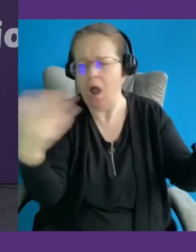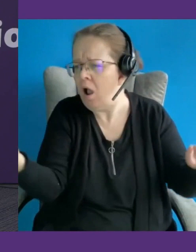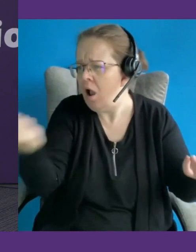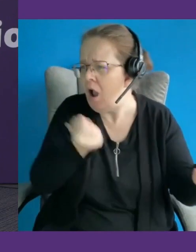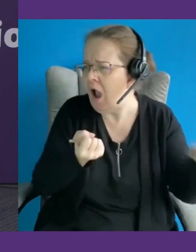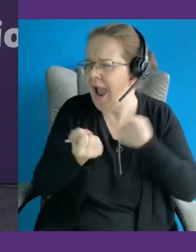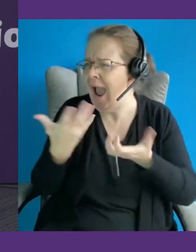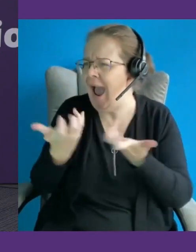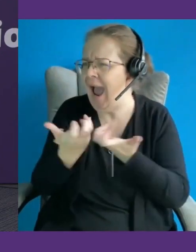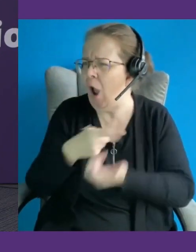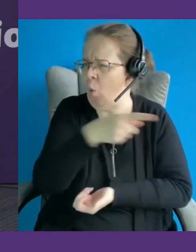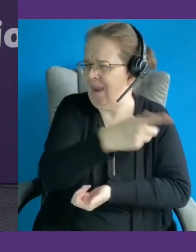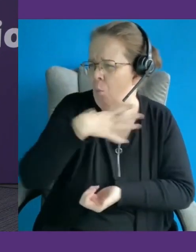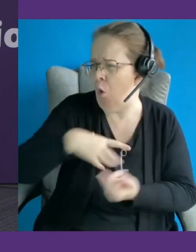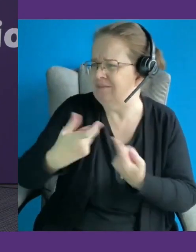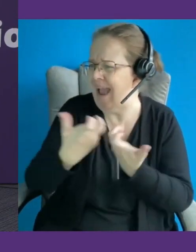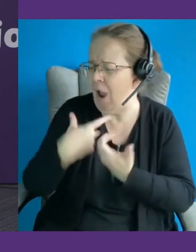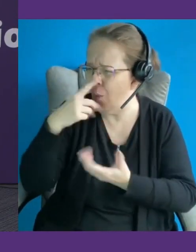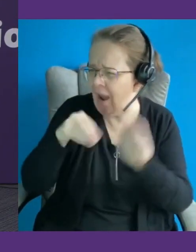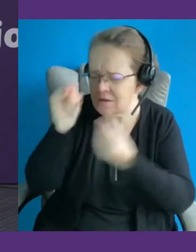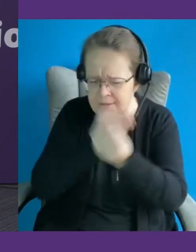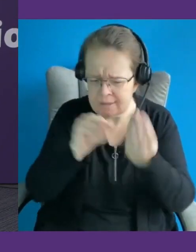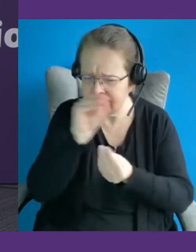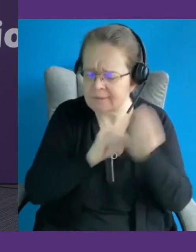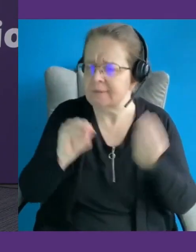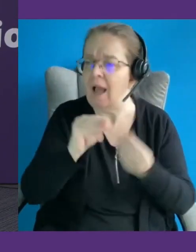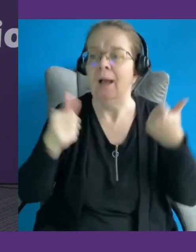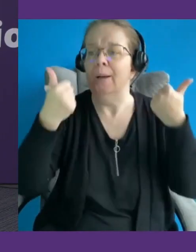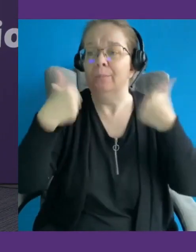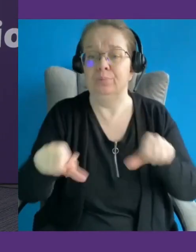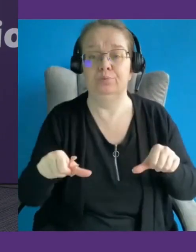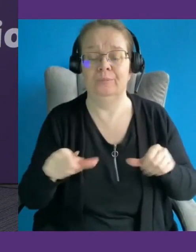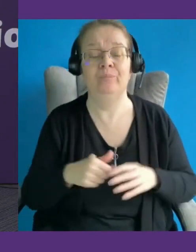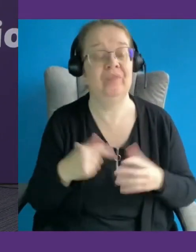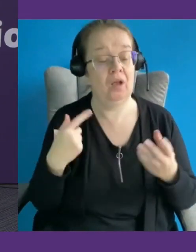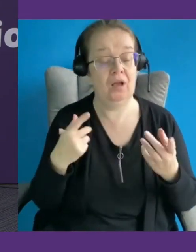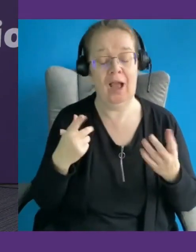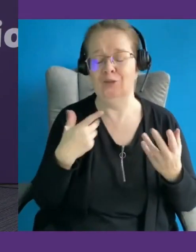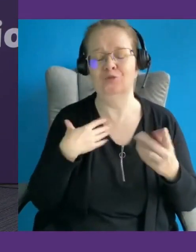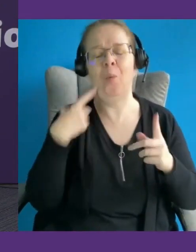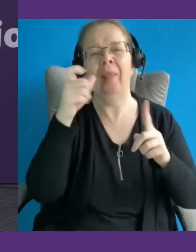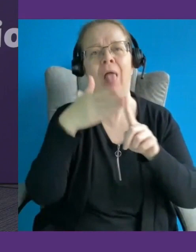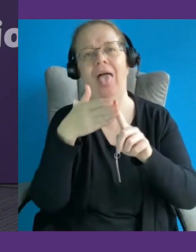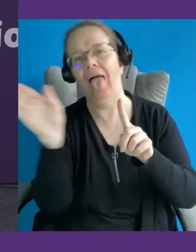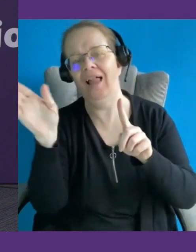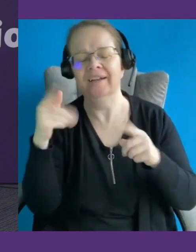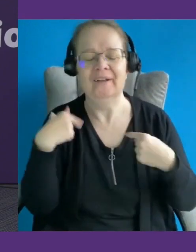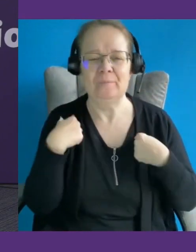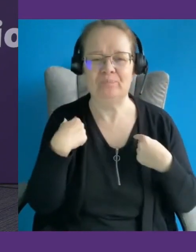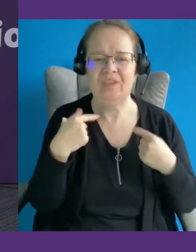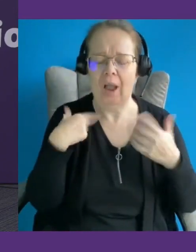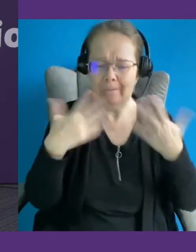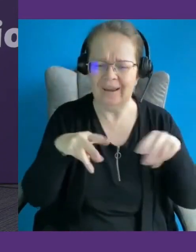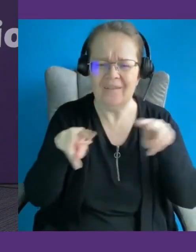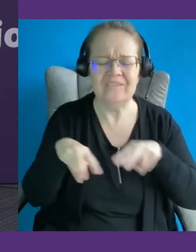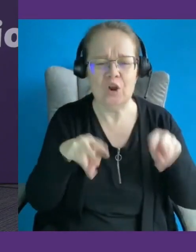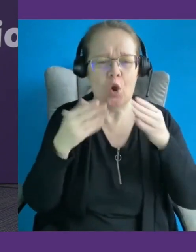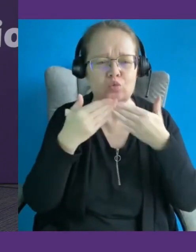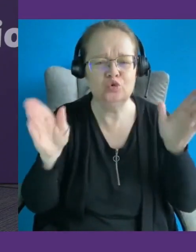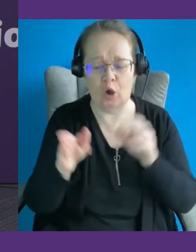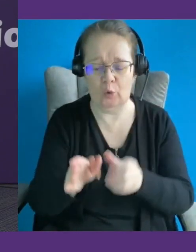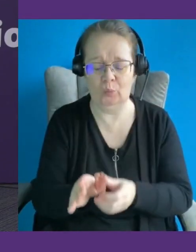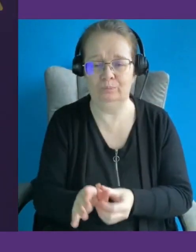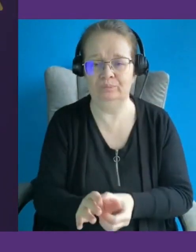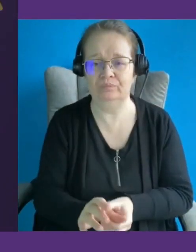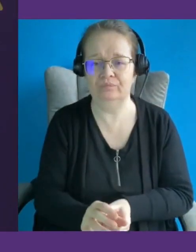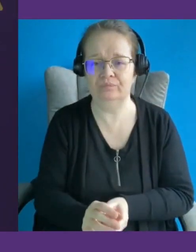make those things happen. Another one we did, sorry, I got a little video to show as well, is called